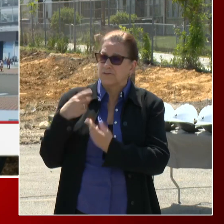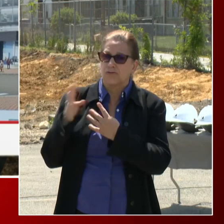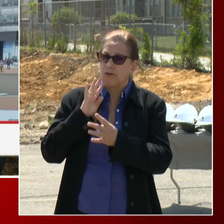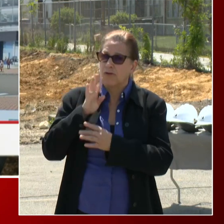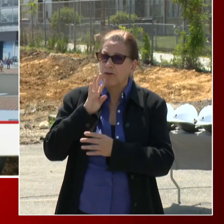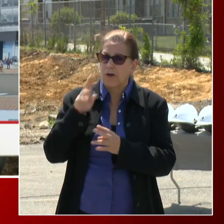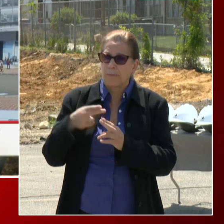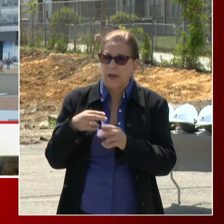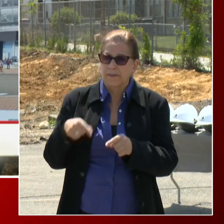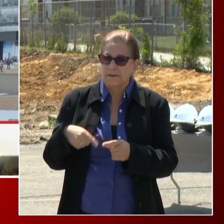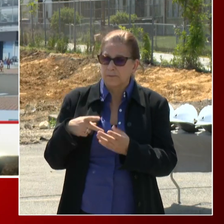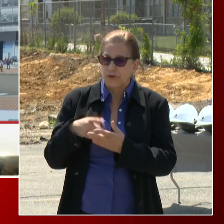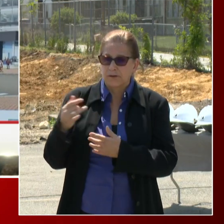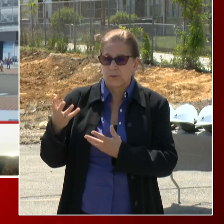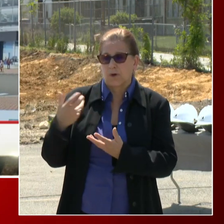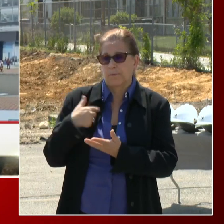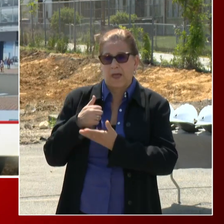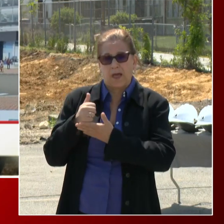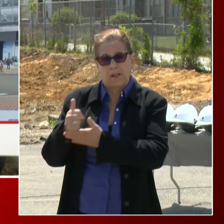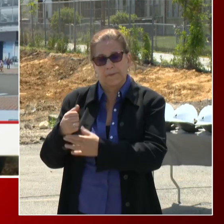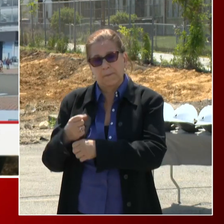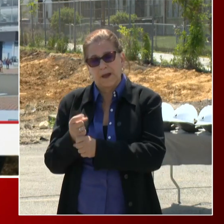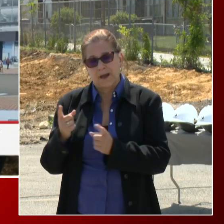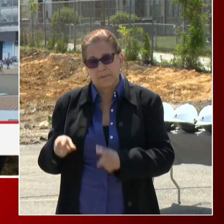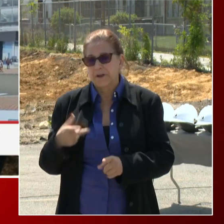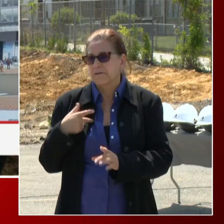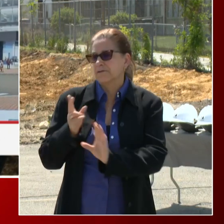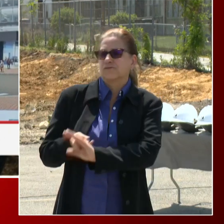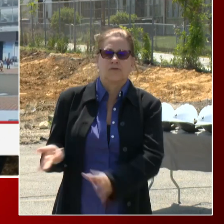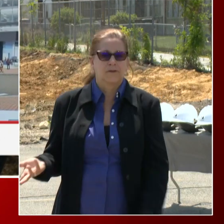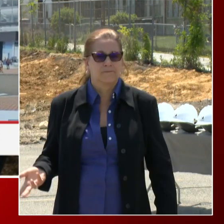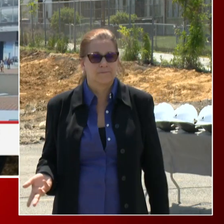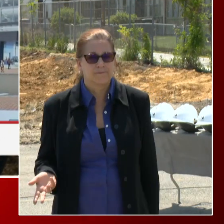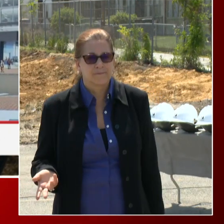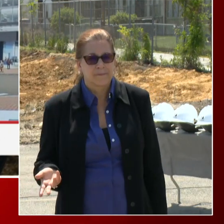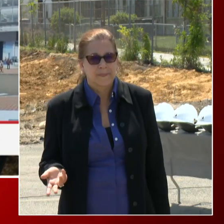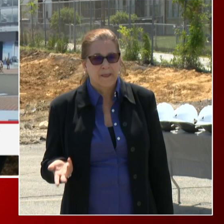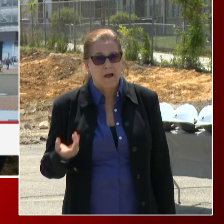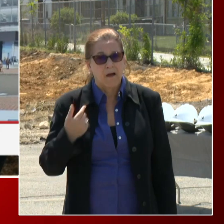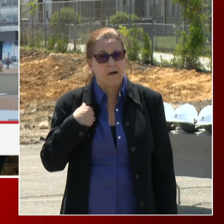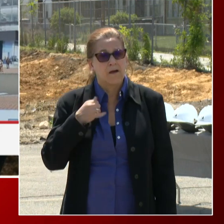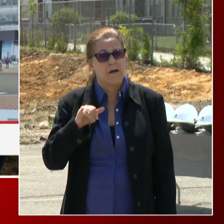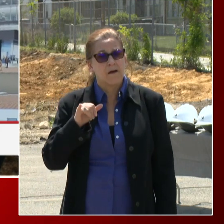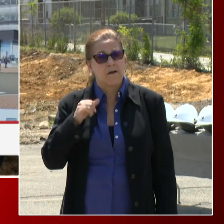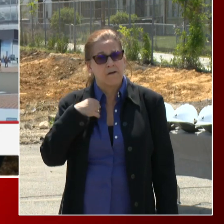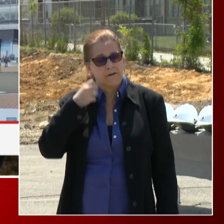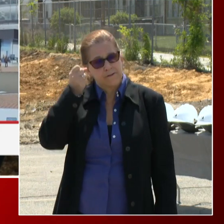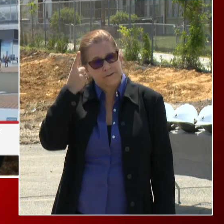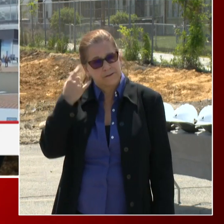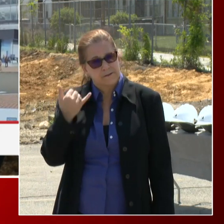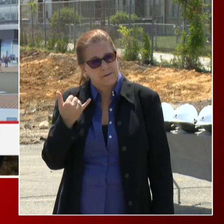make it happen as opposed to my participating. And what I understood from the first time that we met